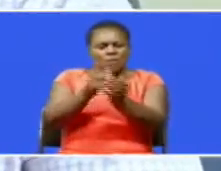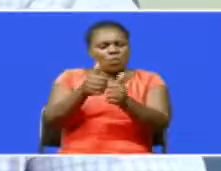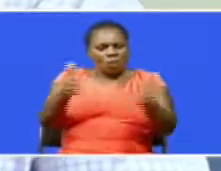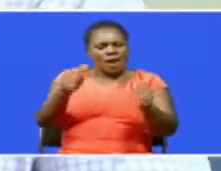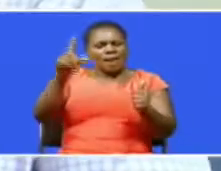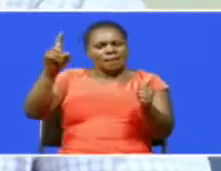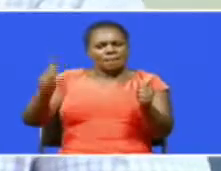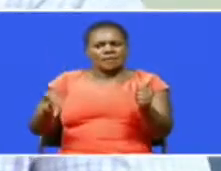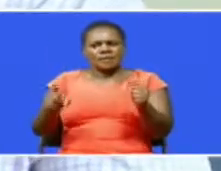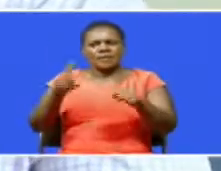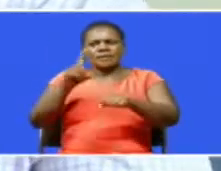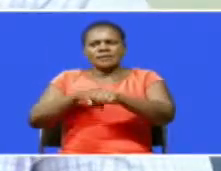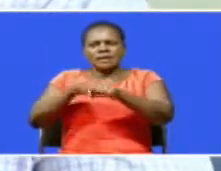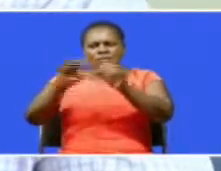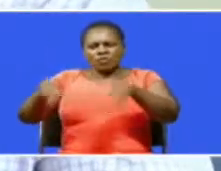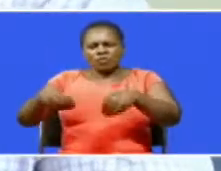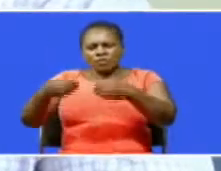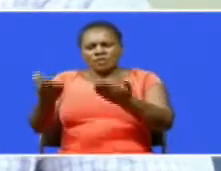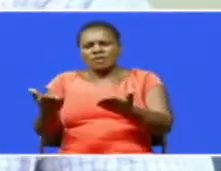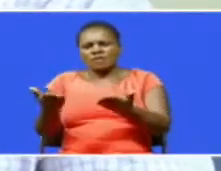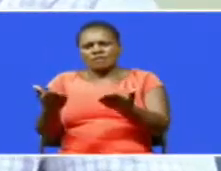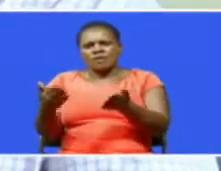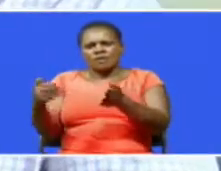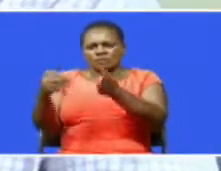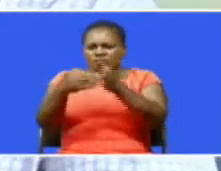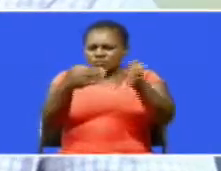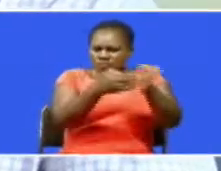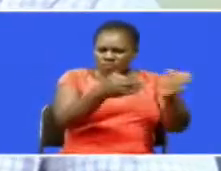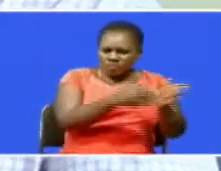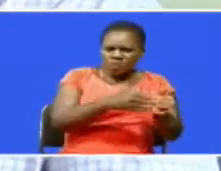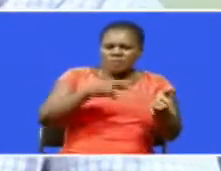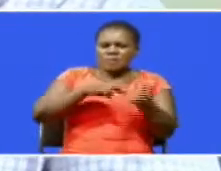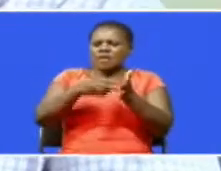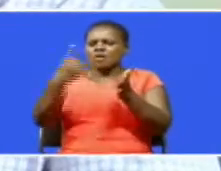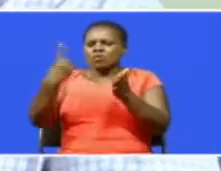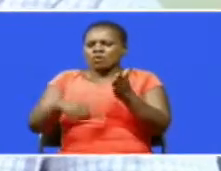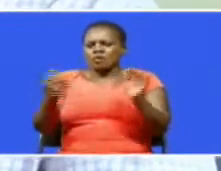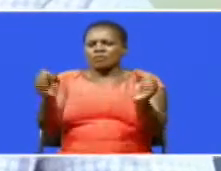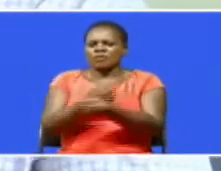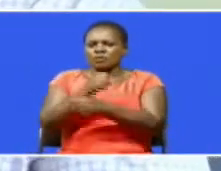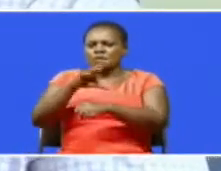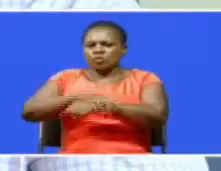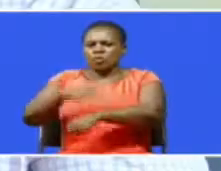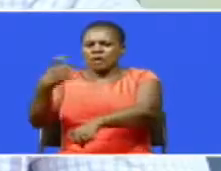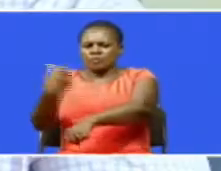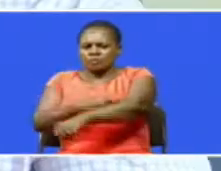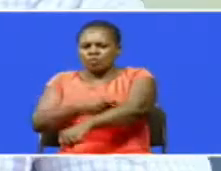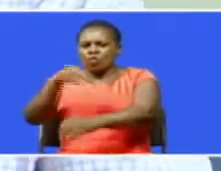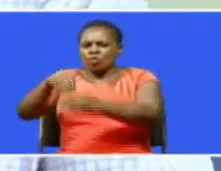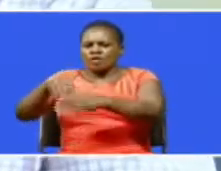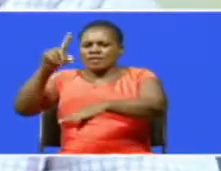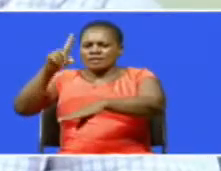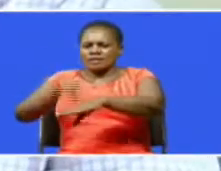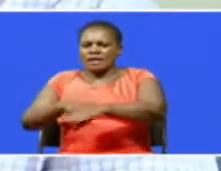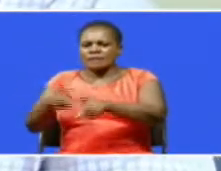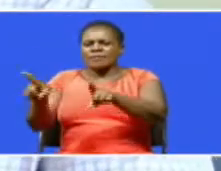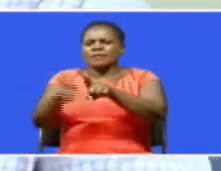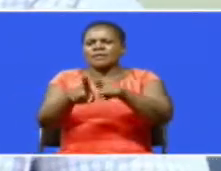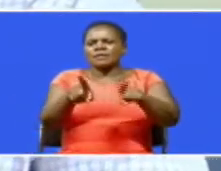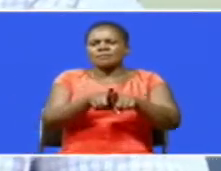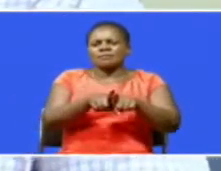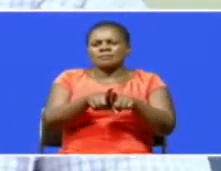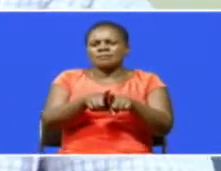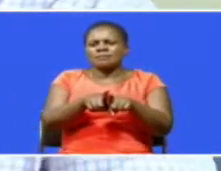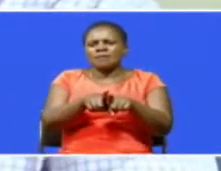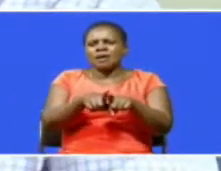right? When the supply chains are disrupted, then it means that we are not able to get those vaccines in time. And you